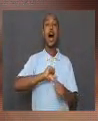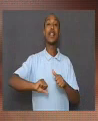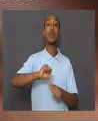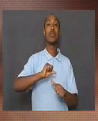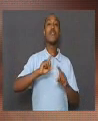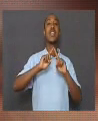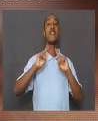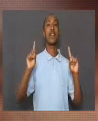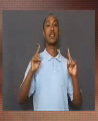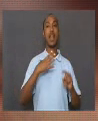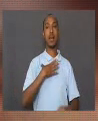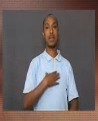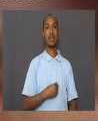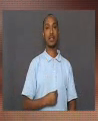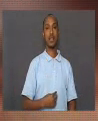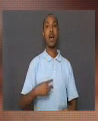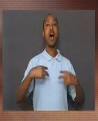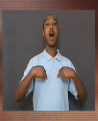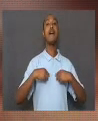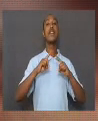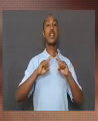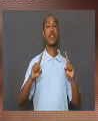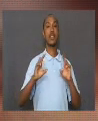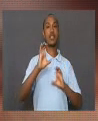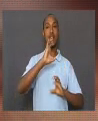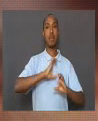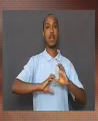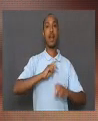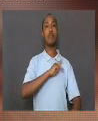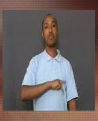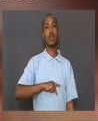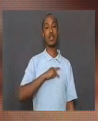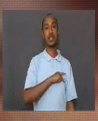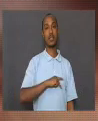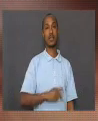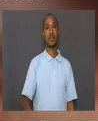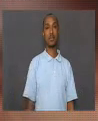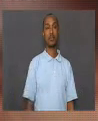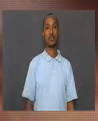Atoms of different elements have different chemical properties.